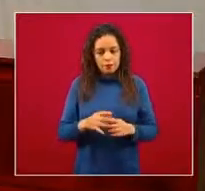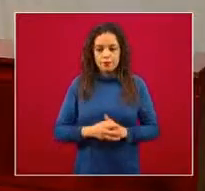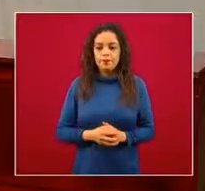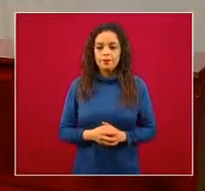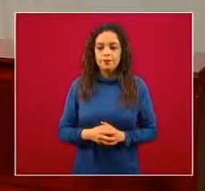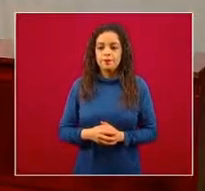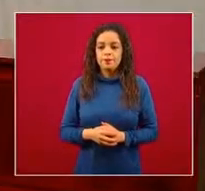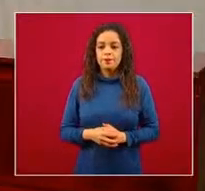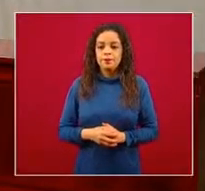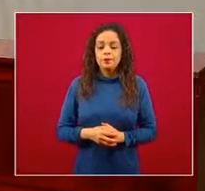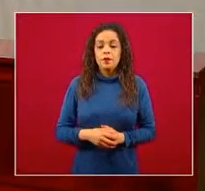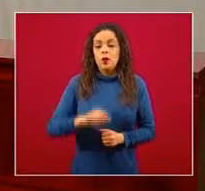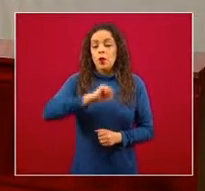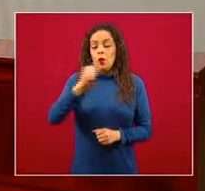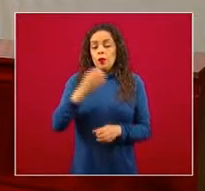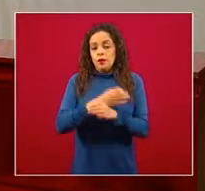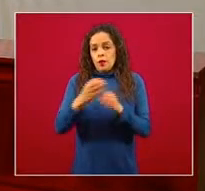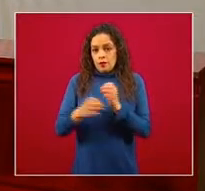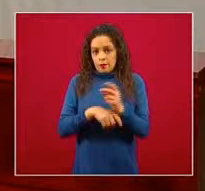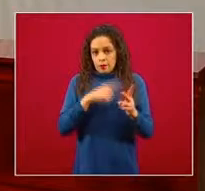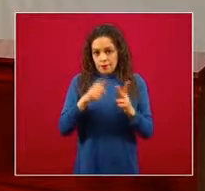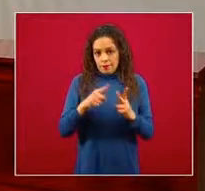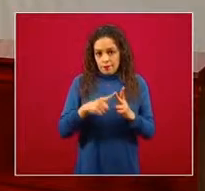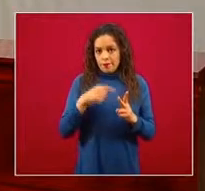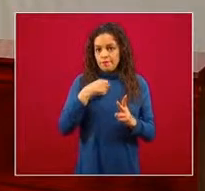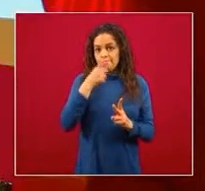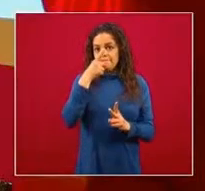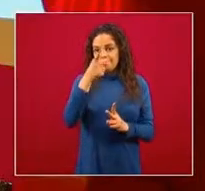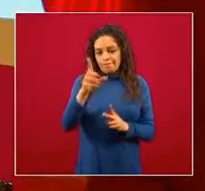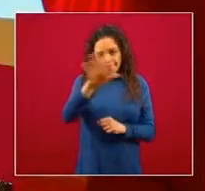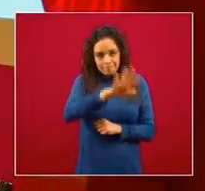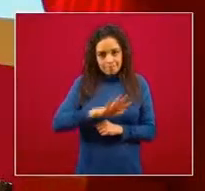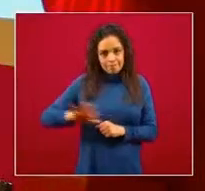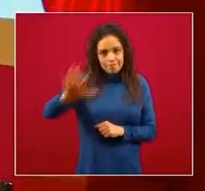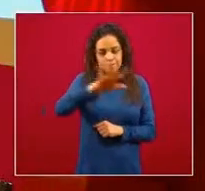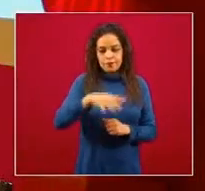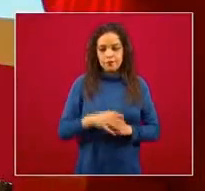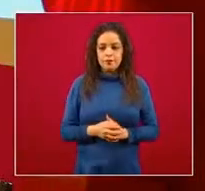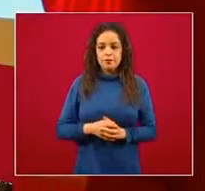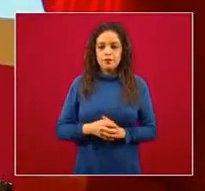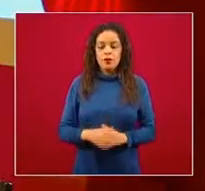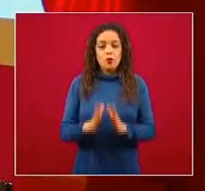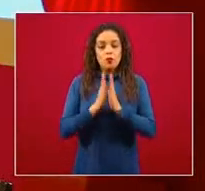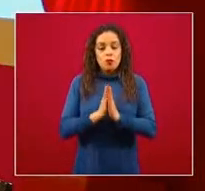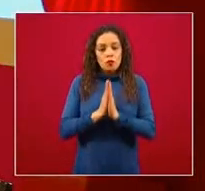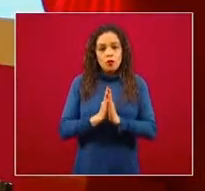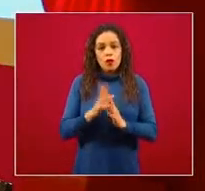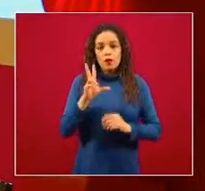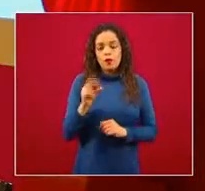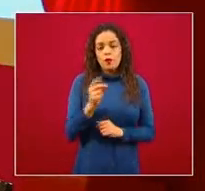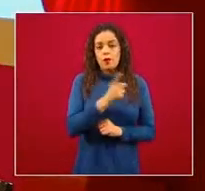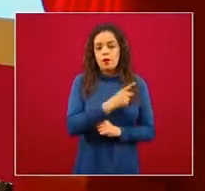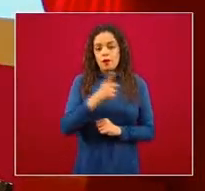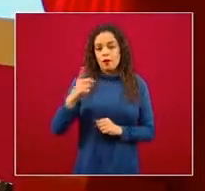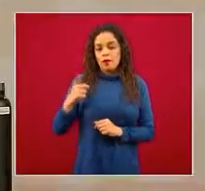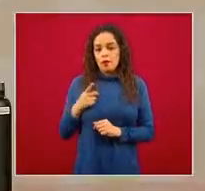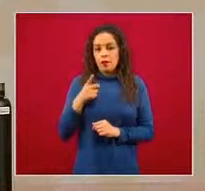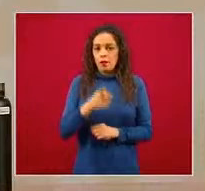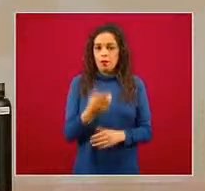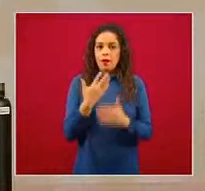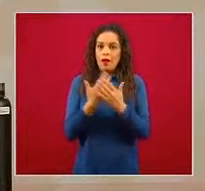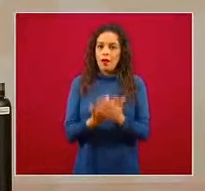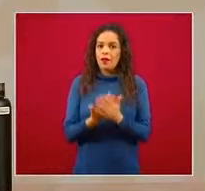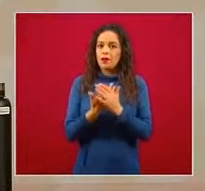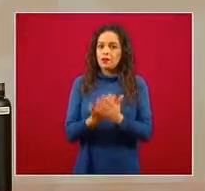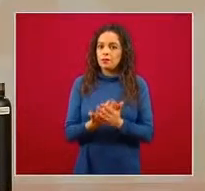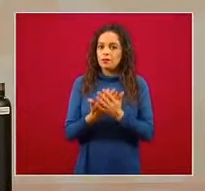I also wanted to remind you something else. You must not